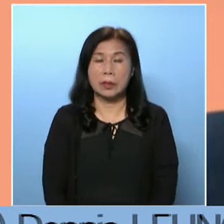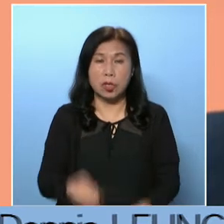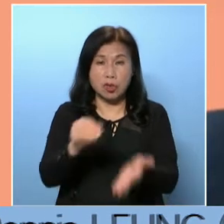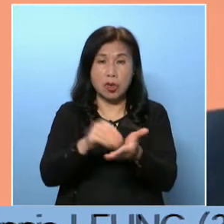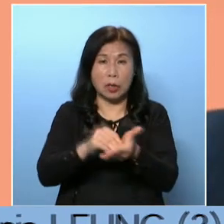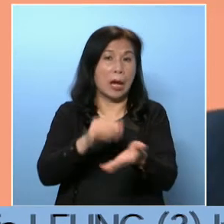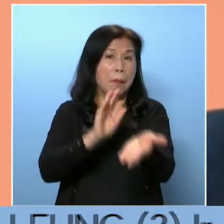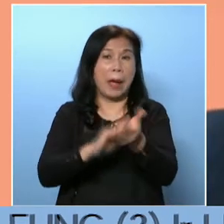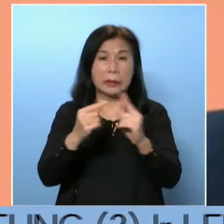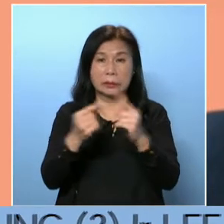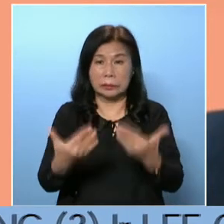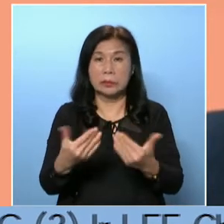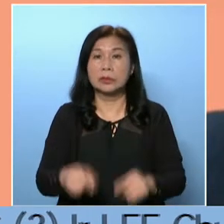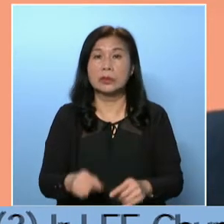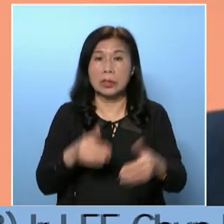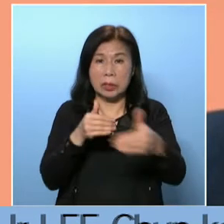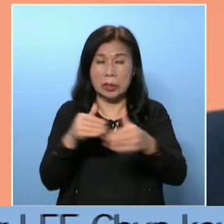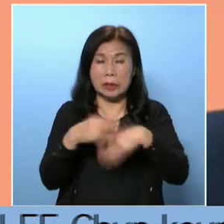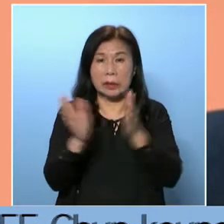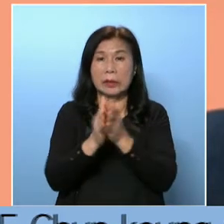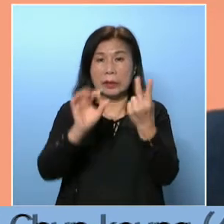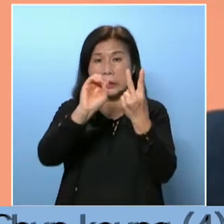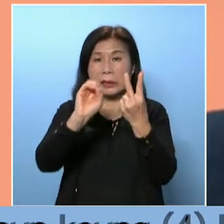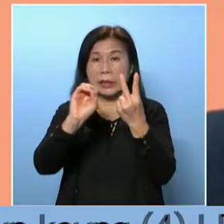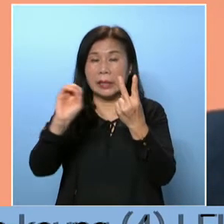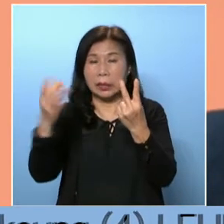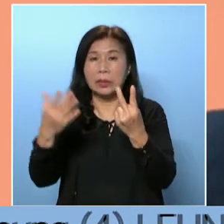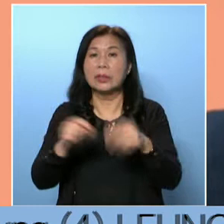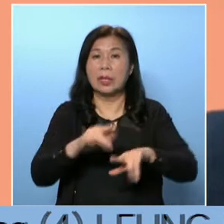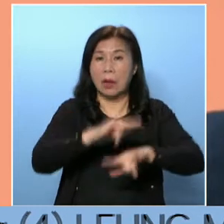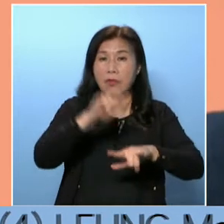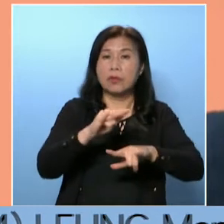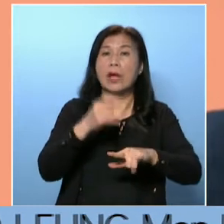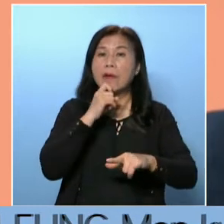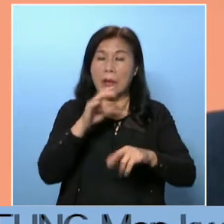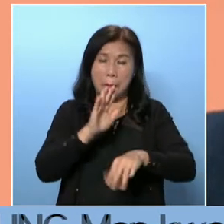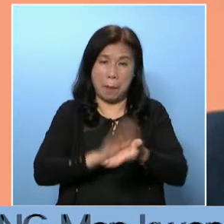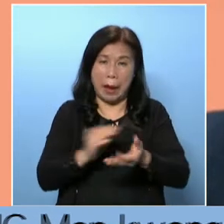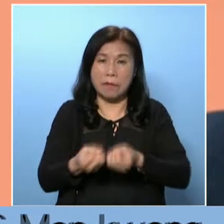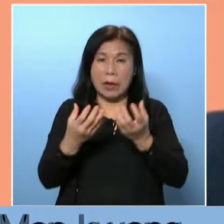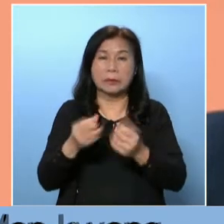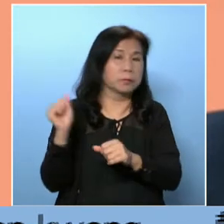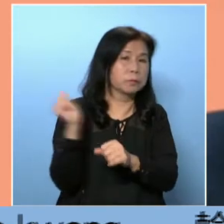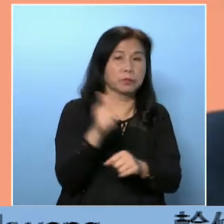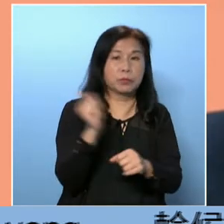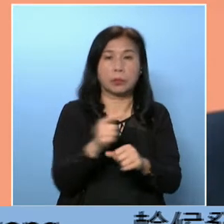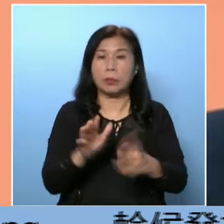patients. If you look at the number of confirmed cases every day,